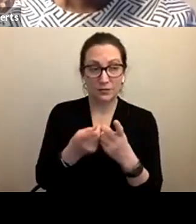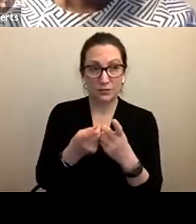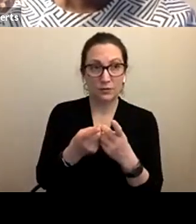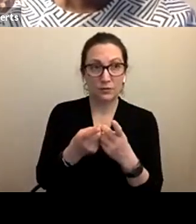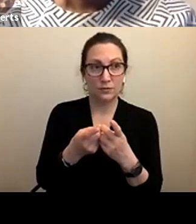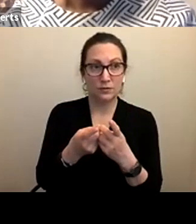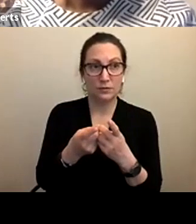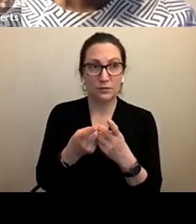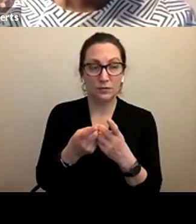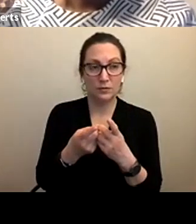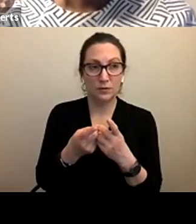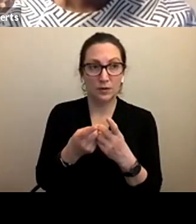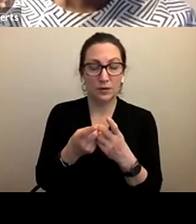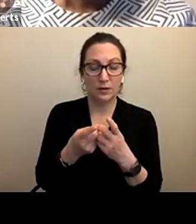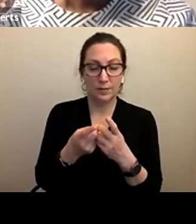more